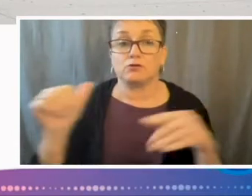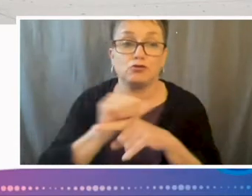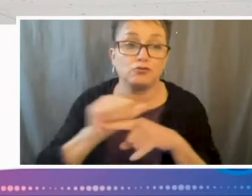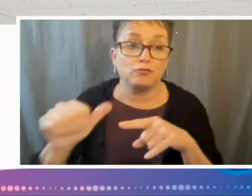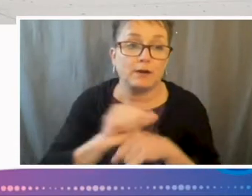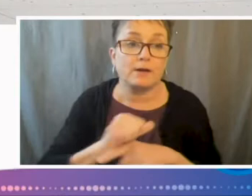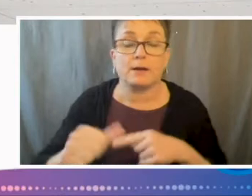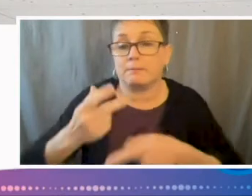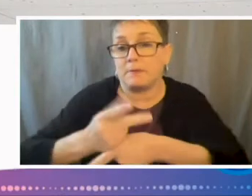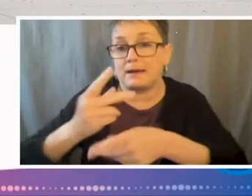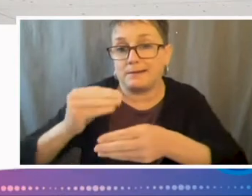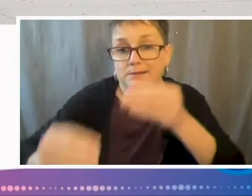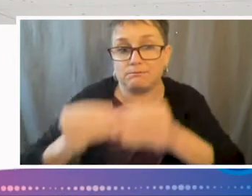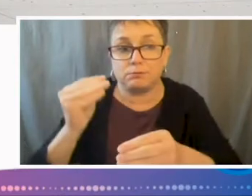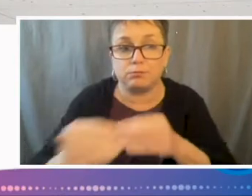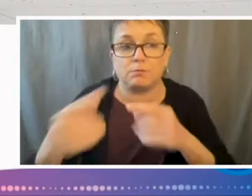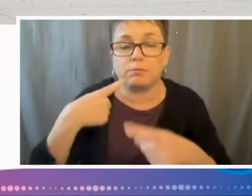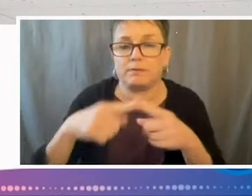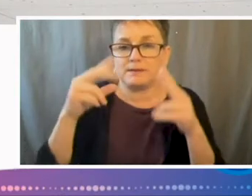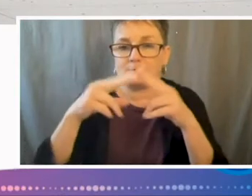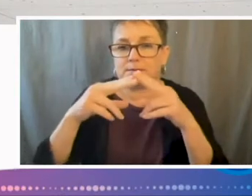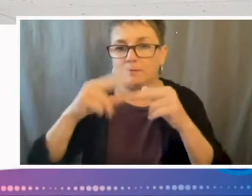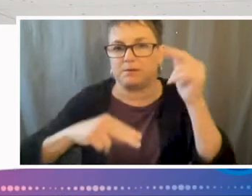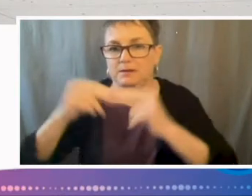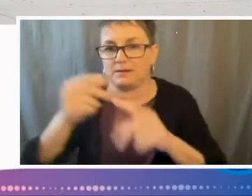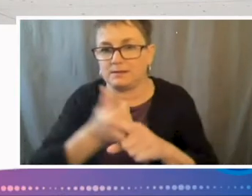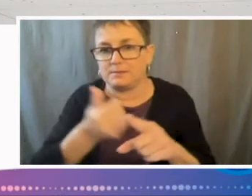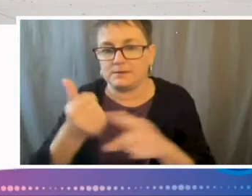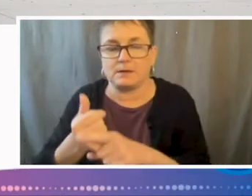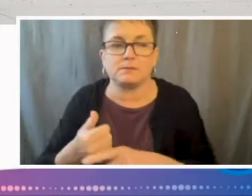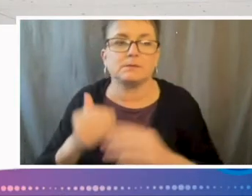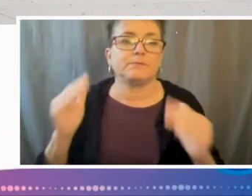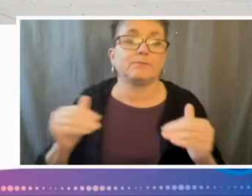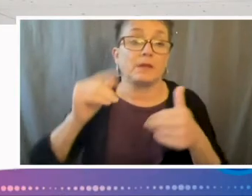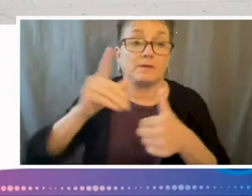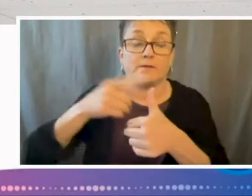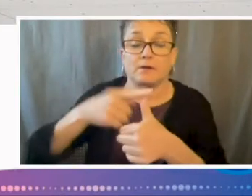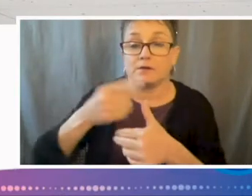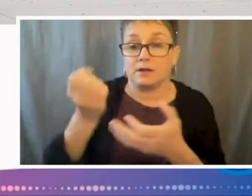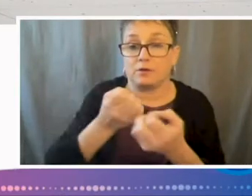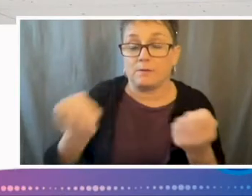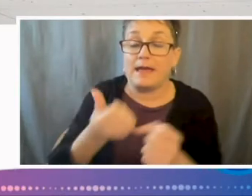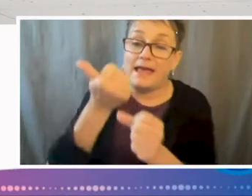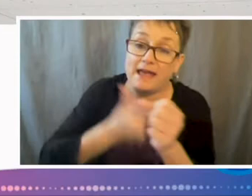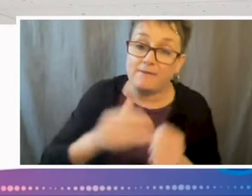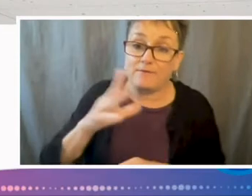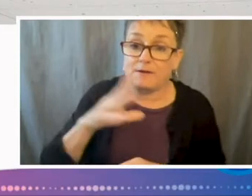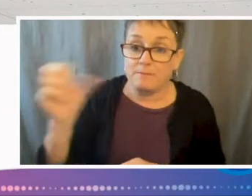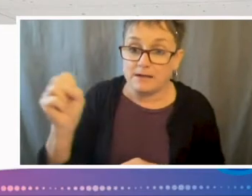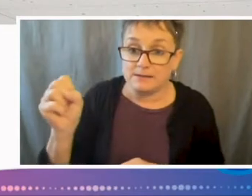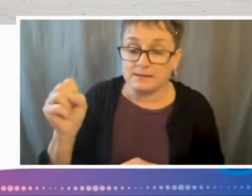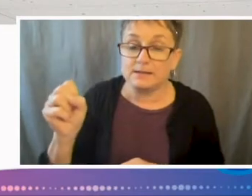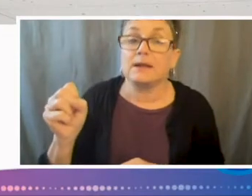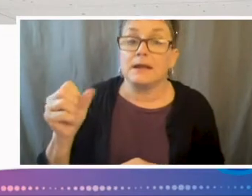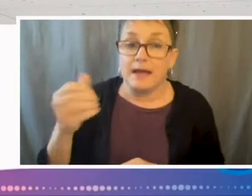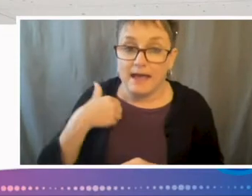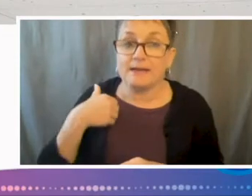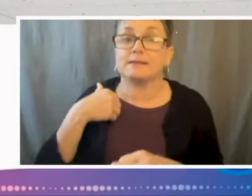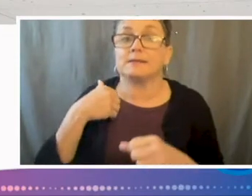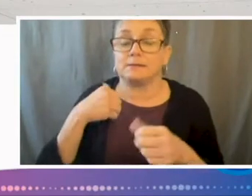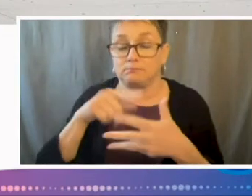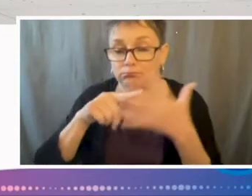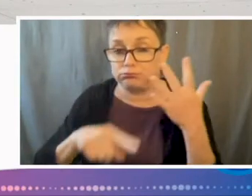facilities. Starting with equipment, every bus in the New Jersey Transit fleet is equipped with the following accessibility